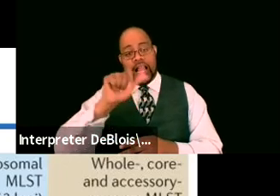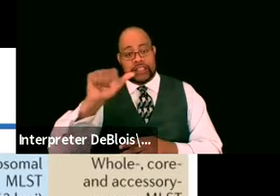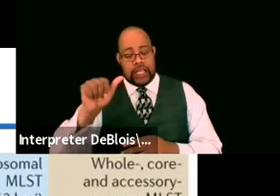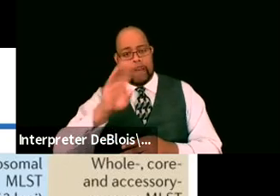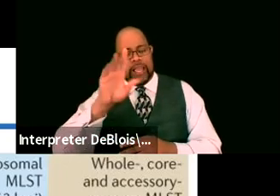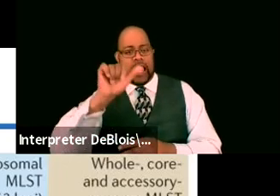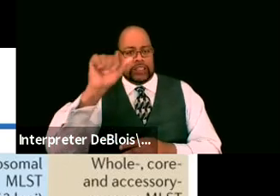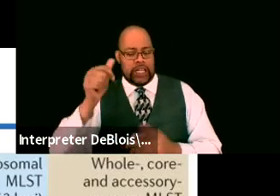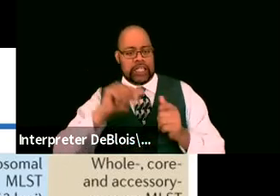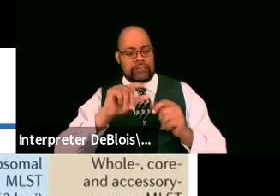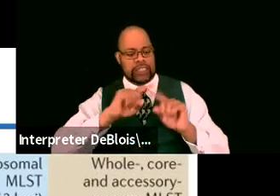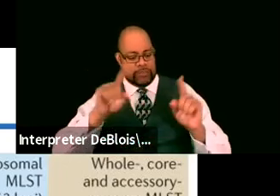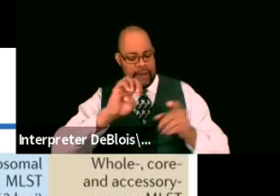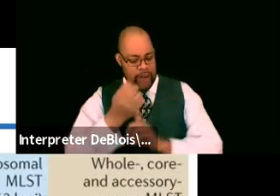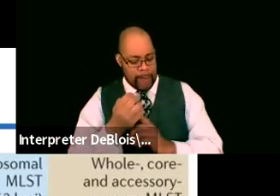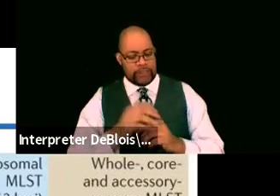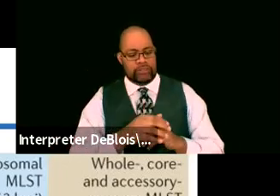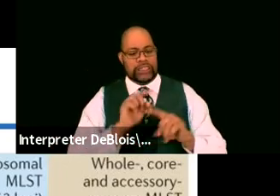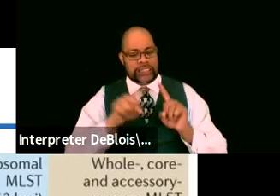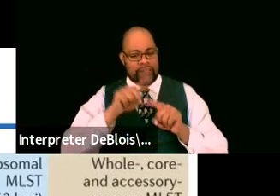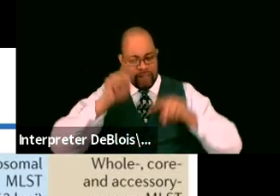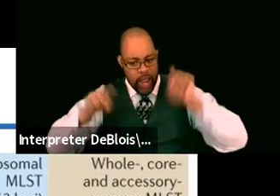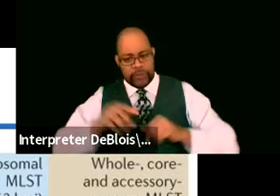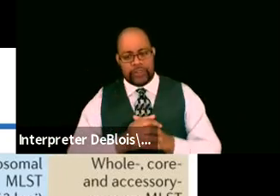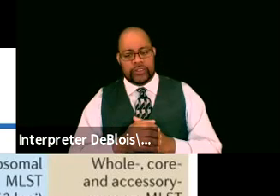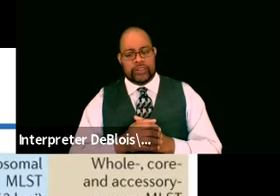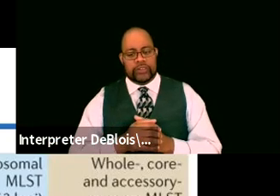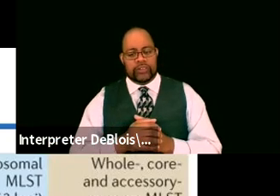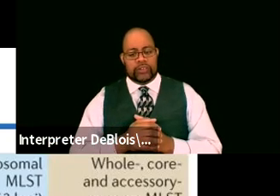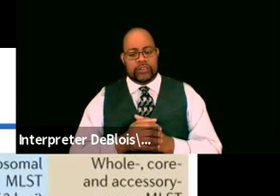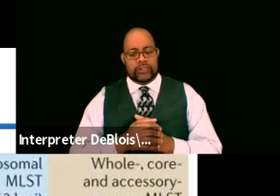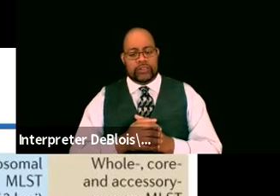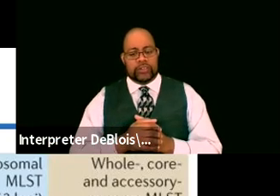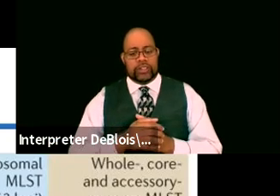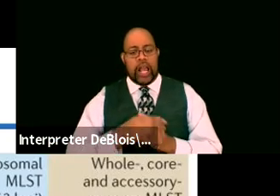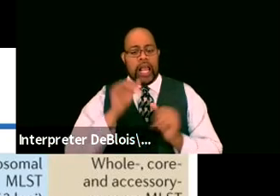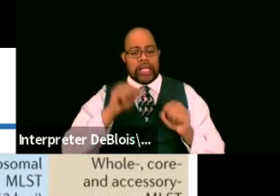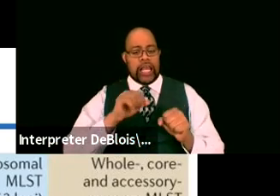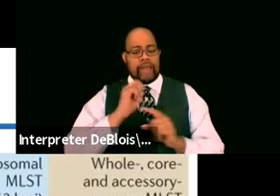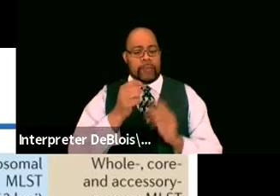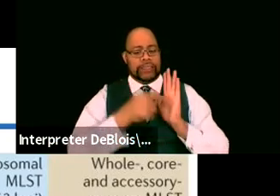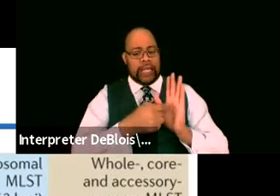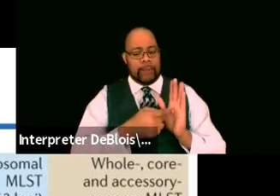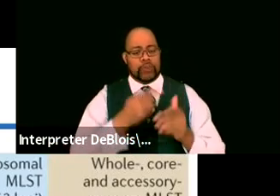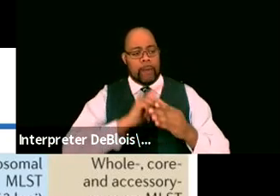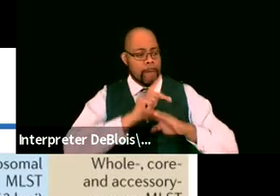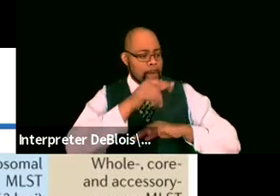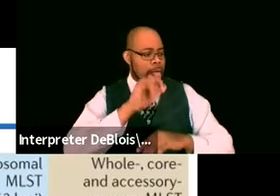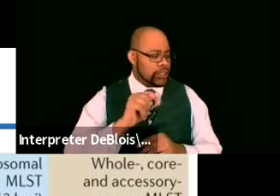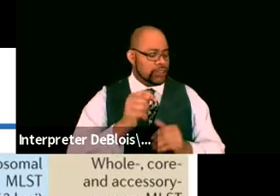of environments, including the clinic and essentially environmental samples, so plants, for